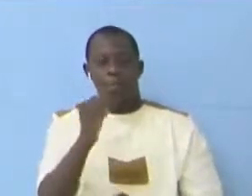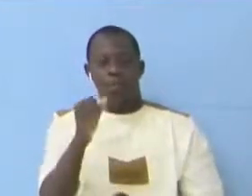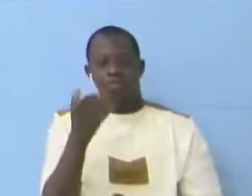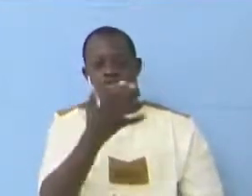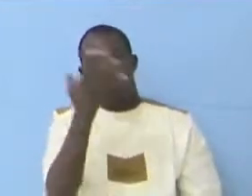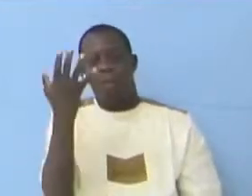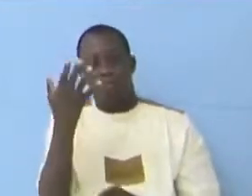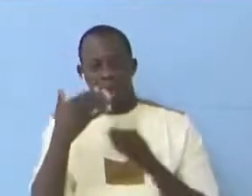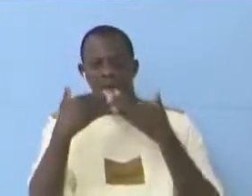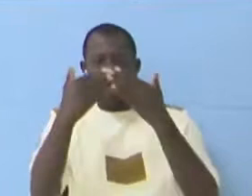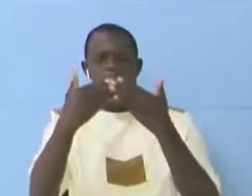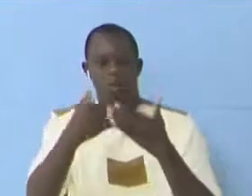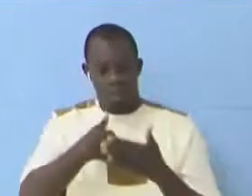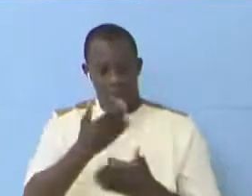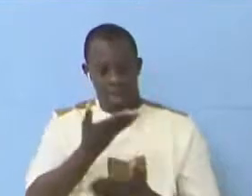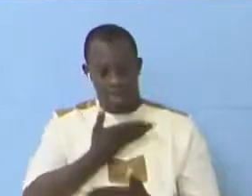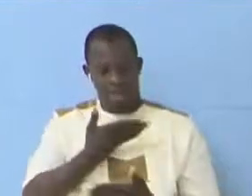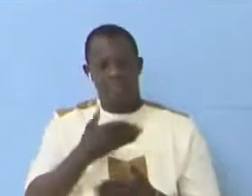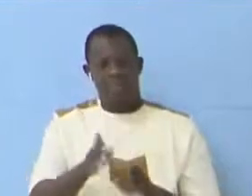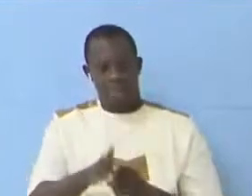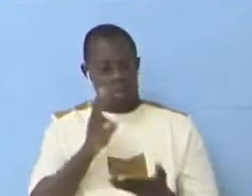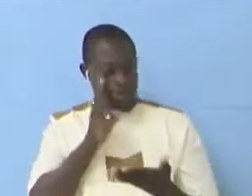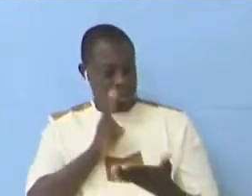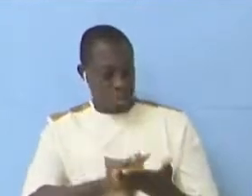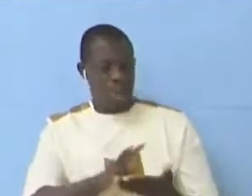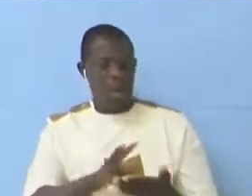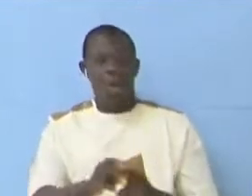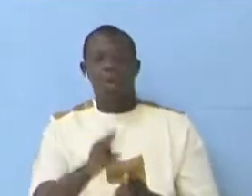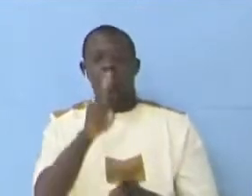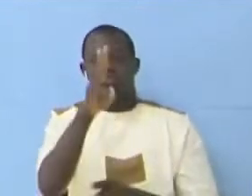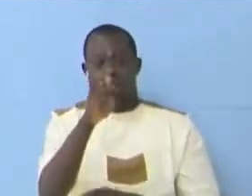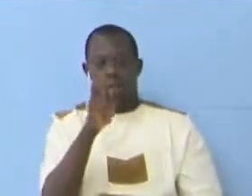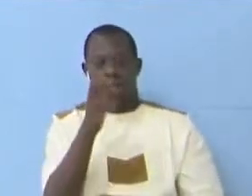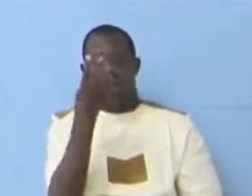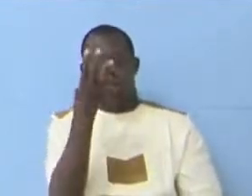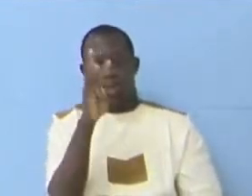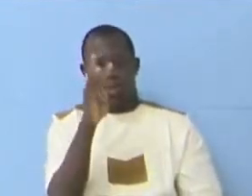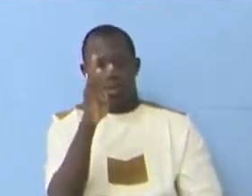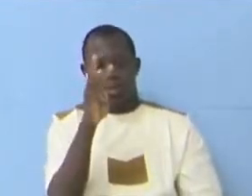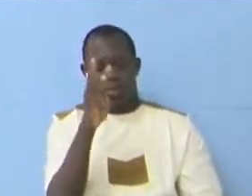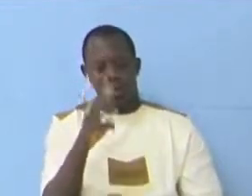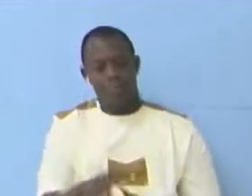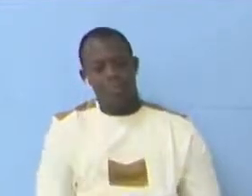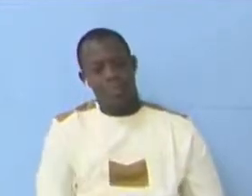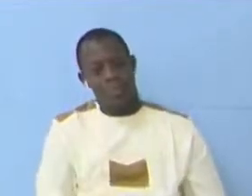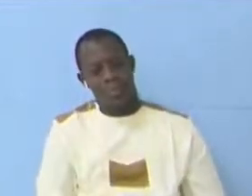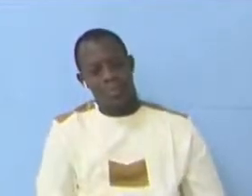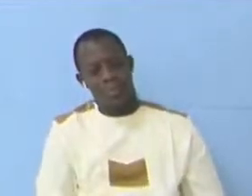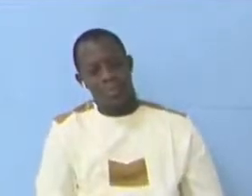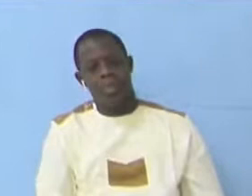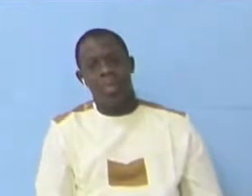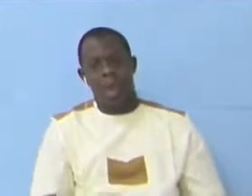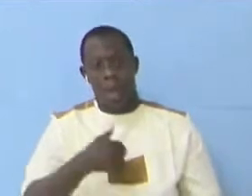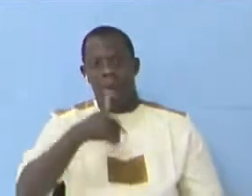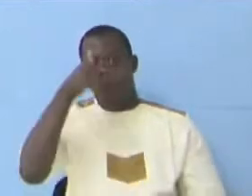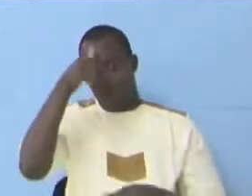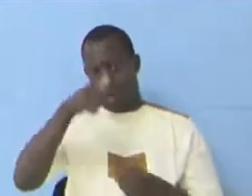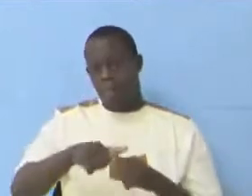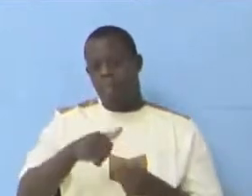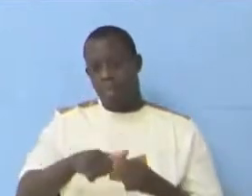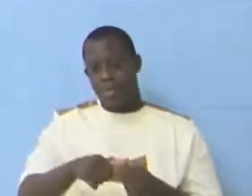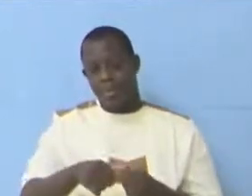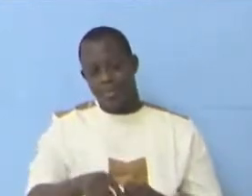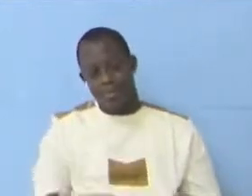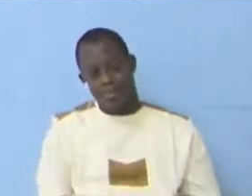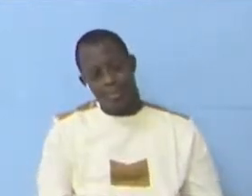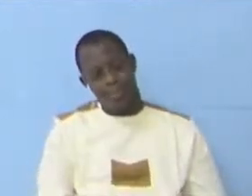saw 23rd. mën nañ ma jaajante nag waaye nag li bataaxel yi ma gis daal mooy ñaar fukki fan ak ñett. I remember. yi ma mun a